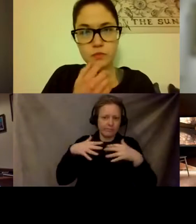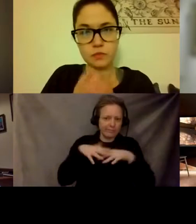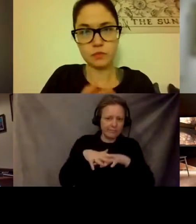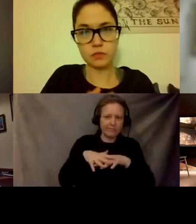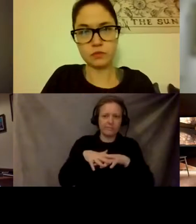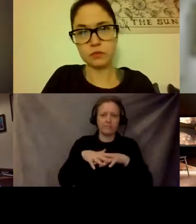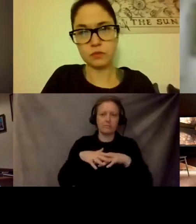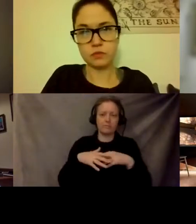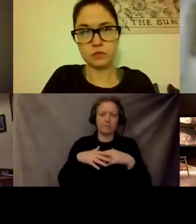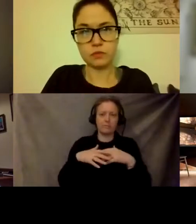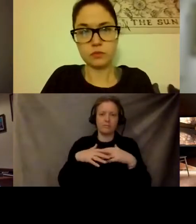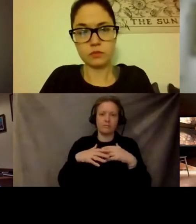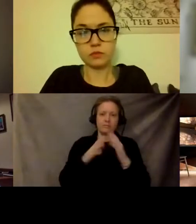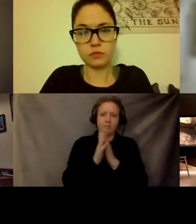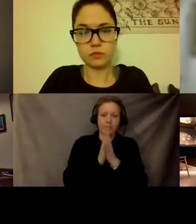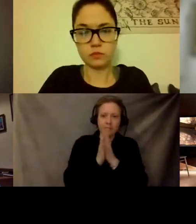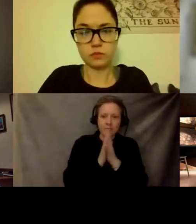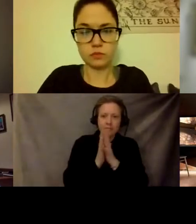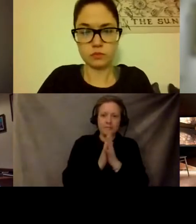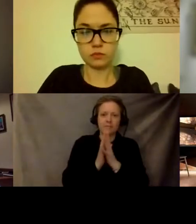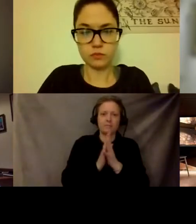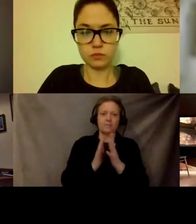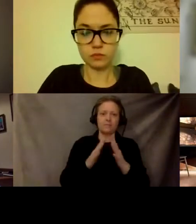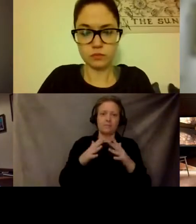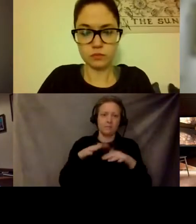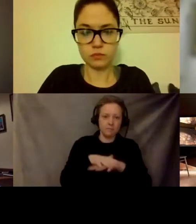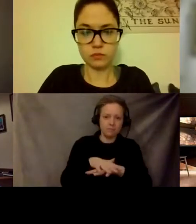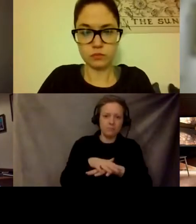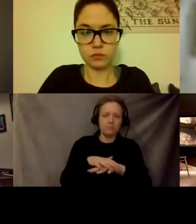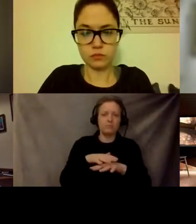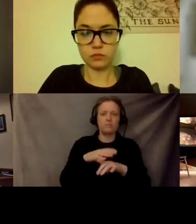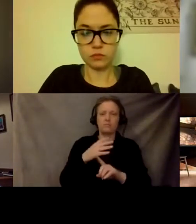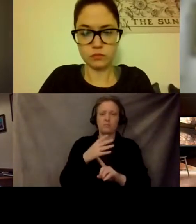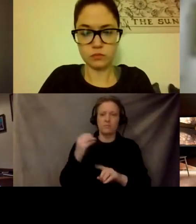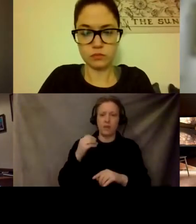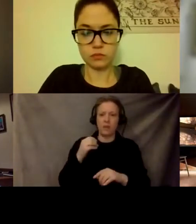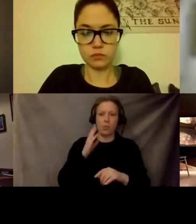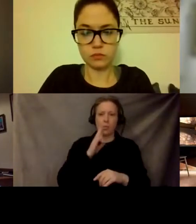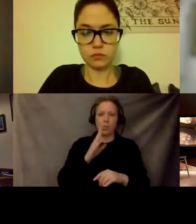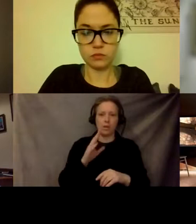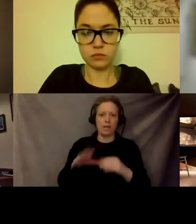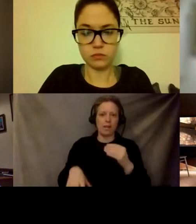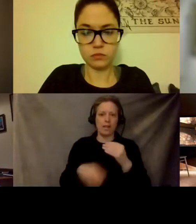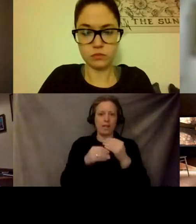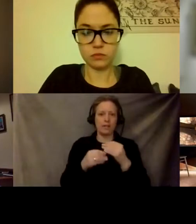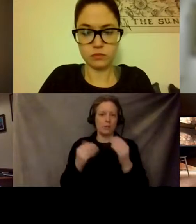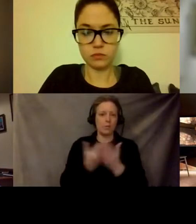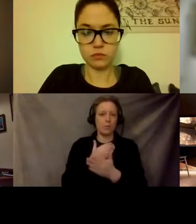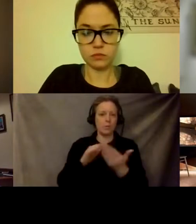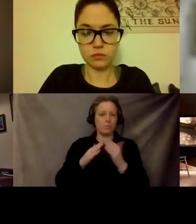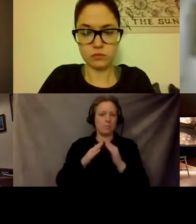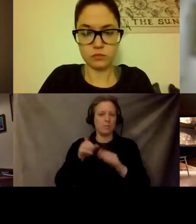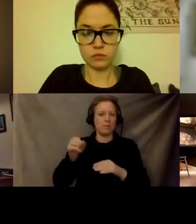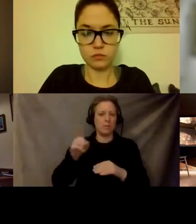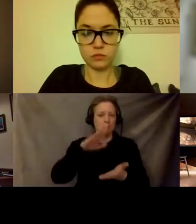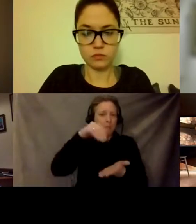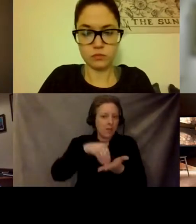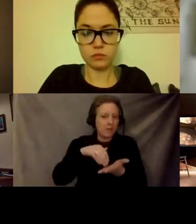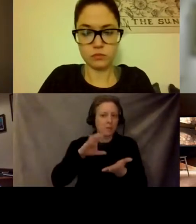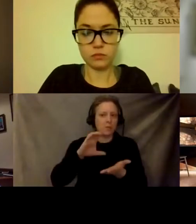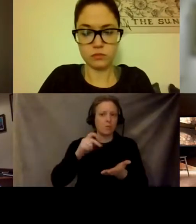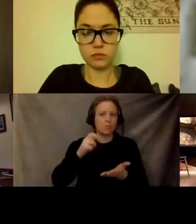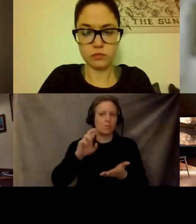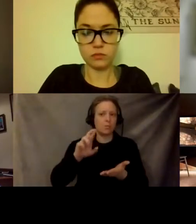a huge new community up Middle Cooper Mountain, which is going to be, there's